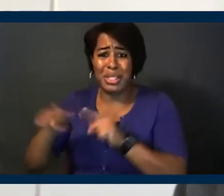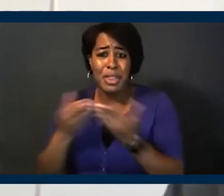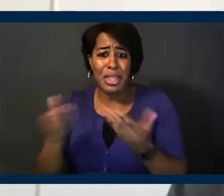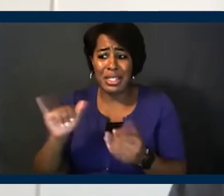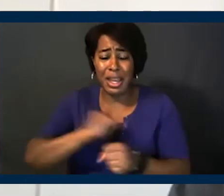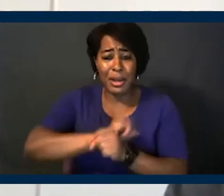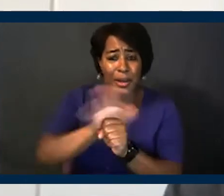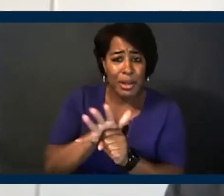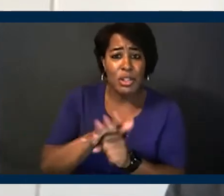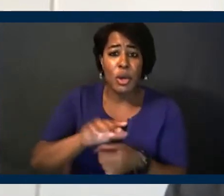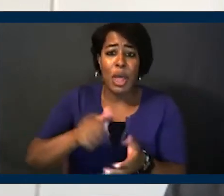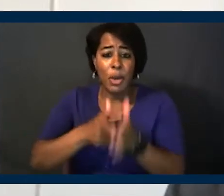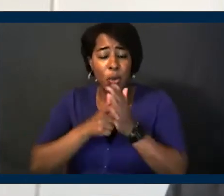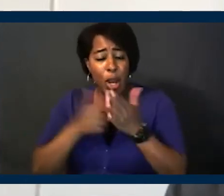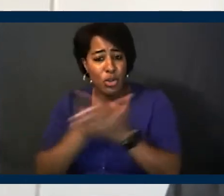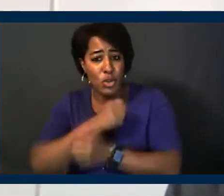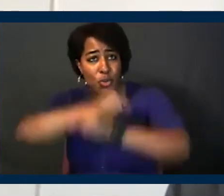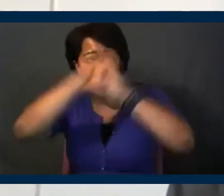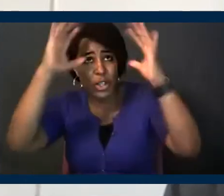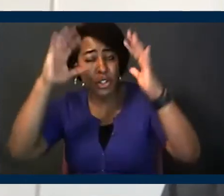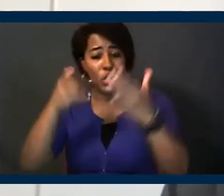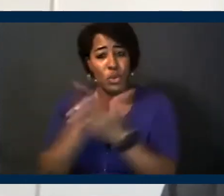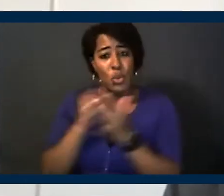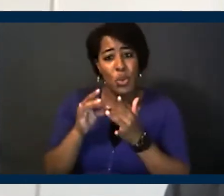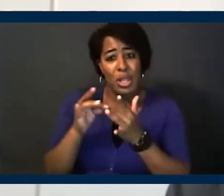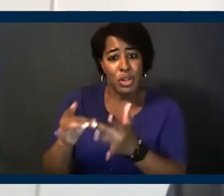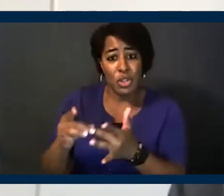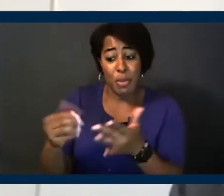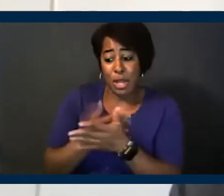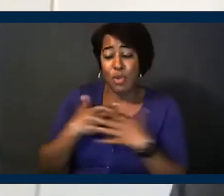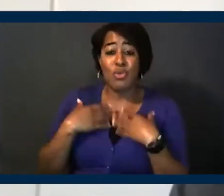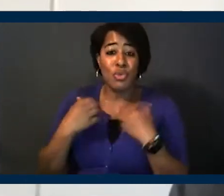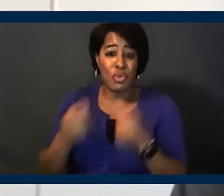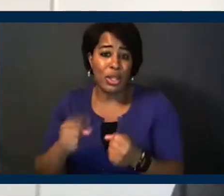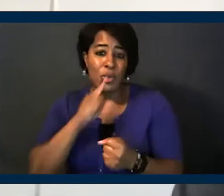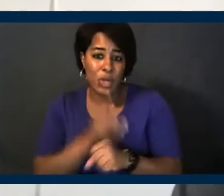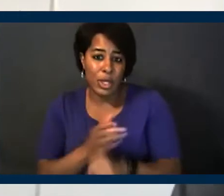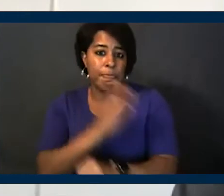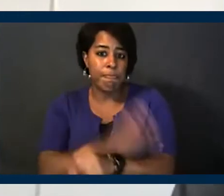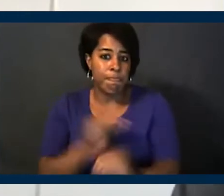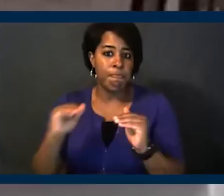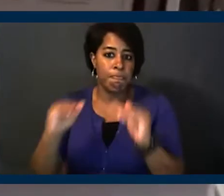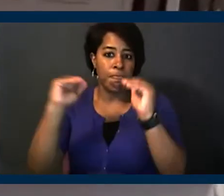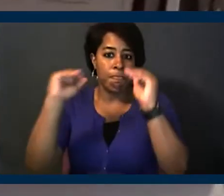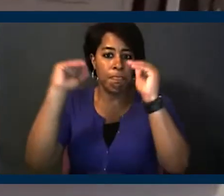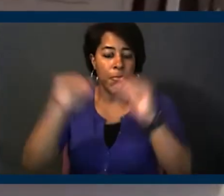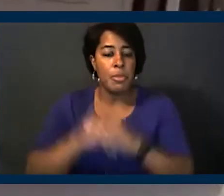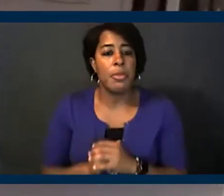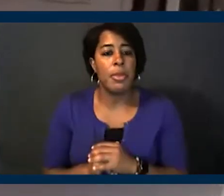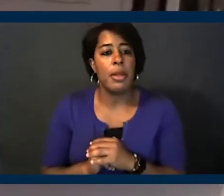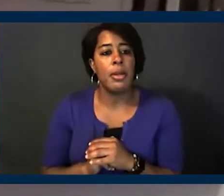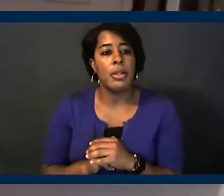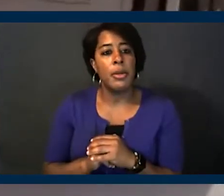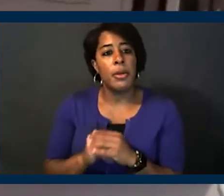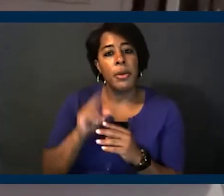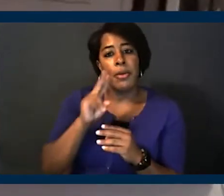new vision, new leadership, and a lot more new strength to get us to where we need to be. Thank you. Going to the national, Ebony,